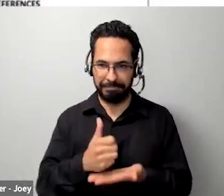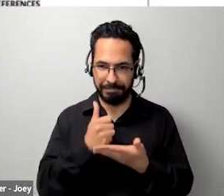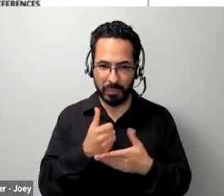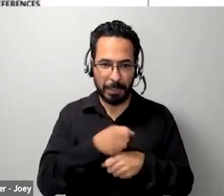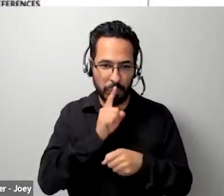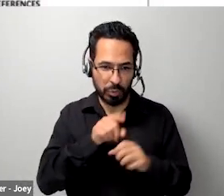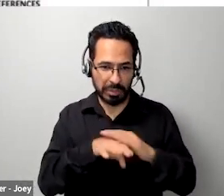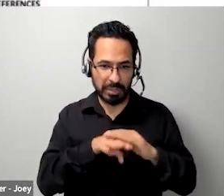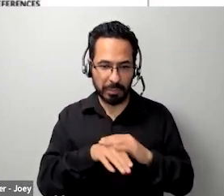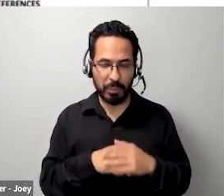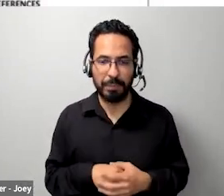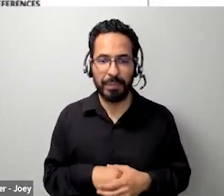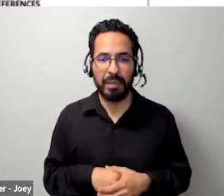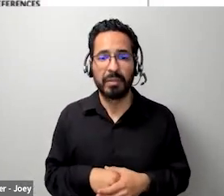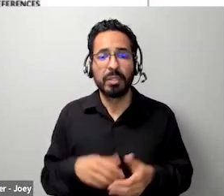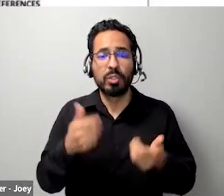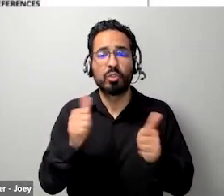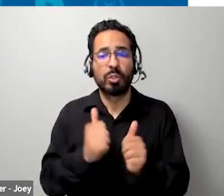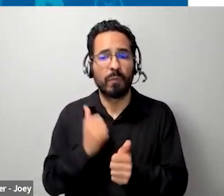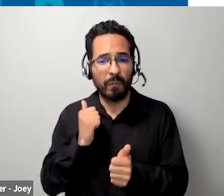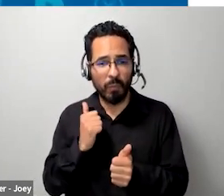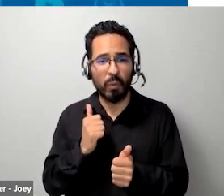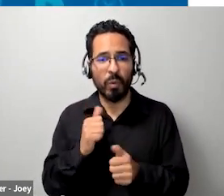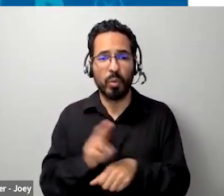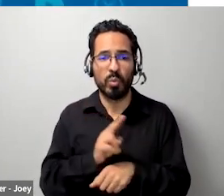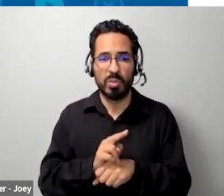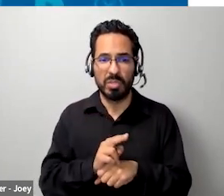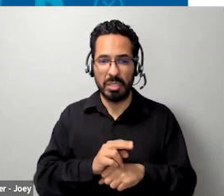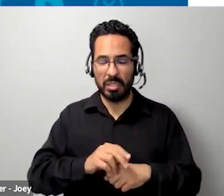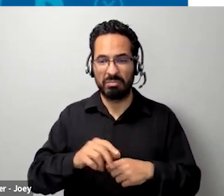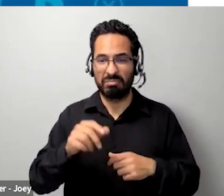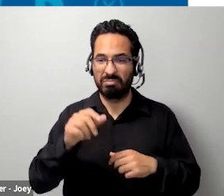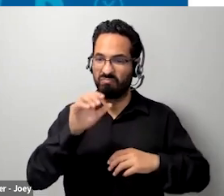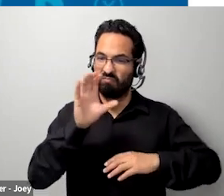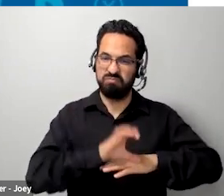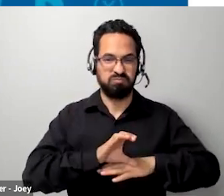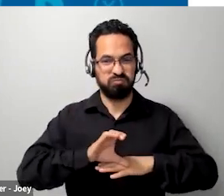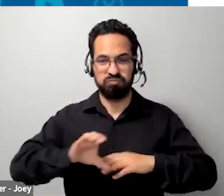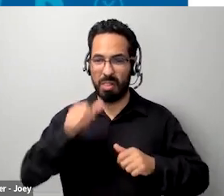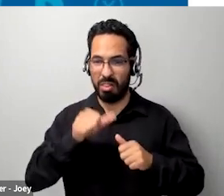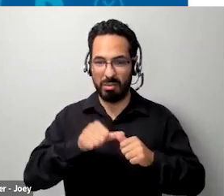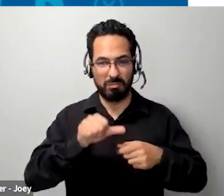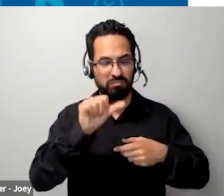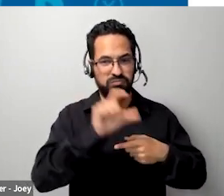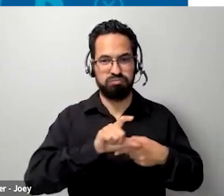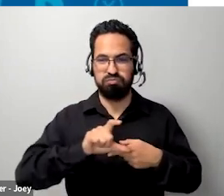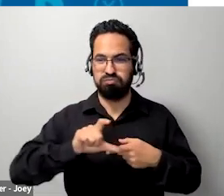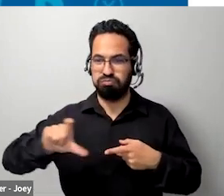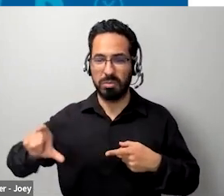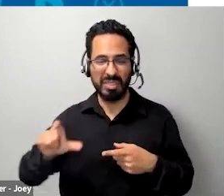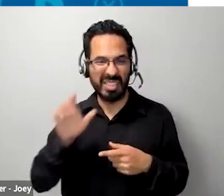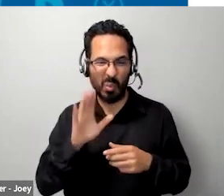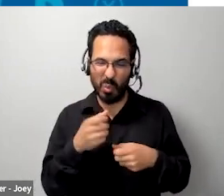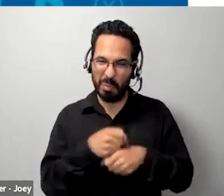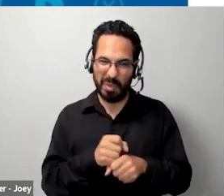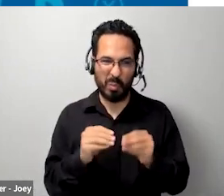are accessible. Try to avoid using all caps when you can. That can make things a little bit more difficult